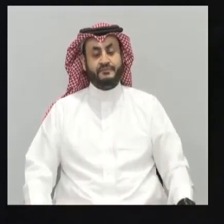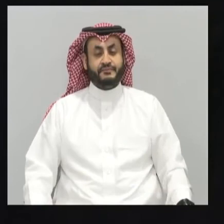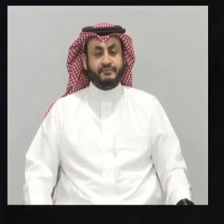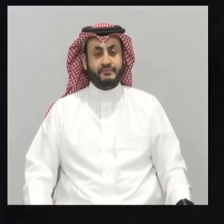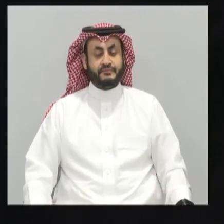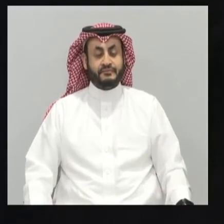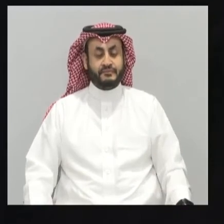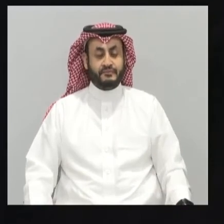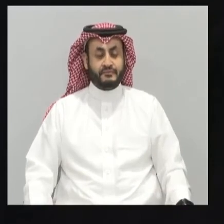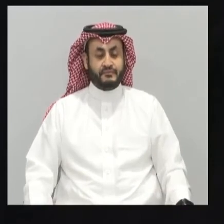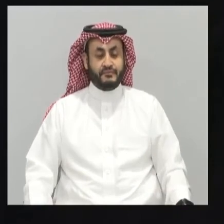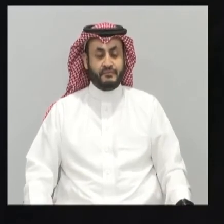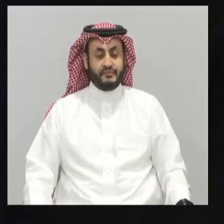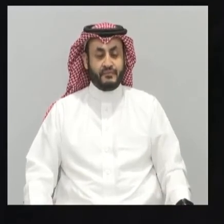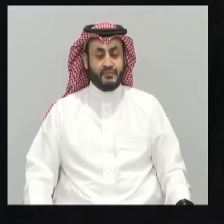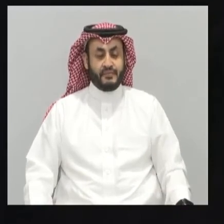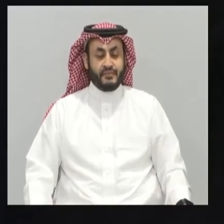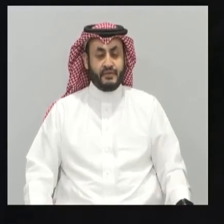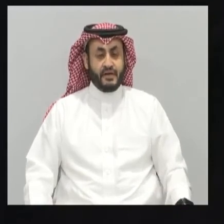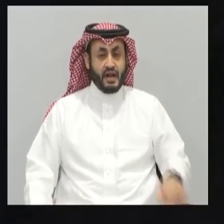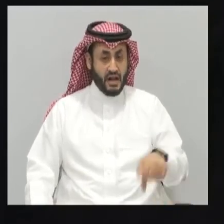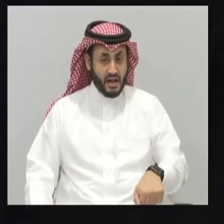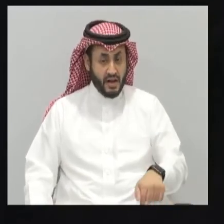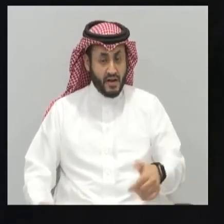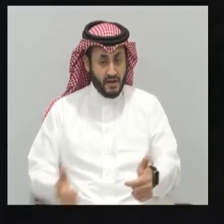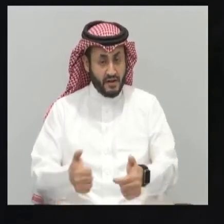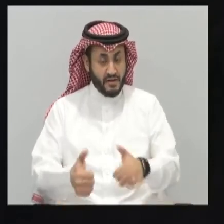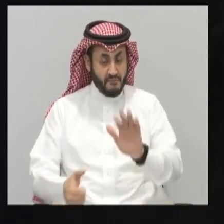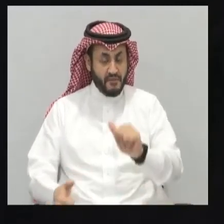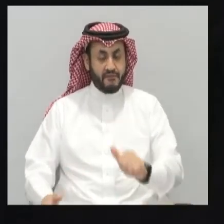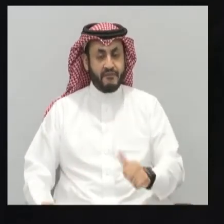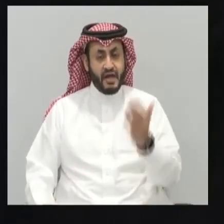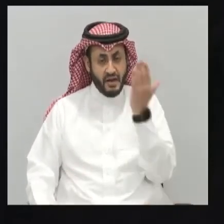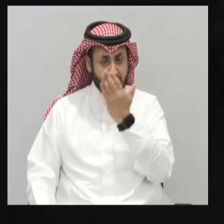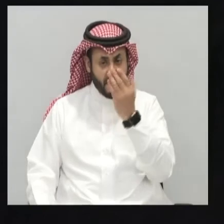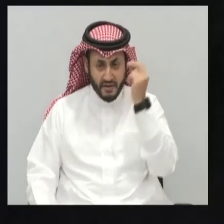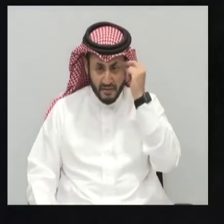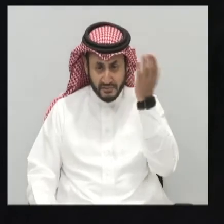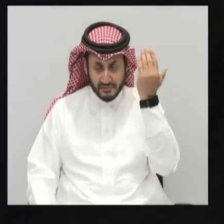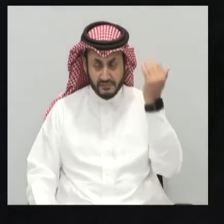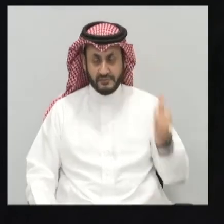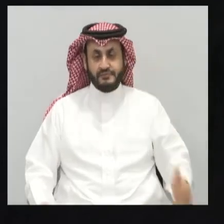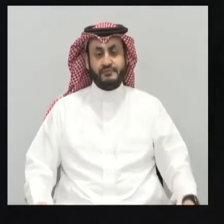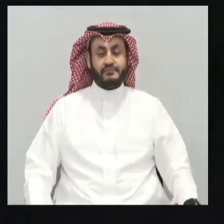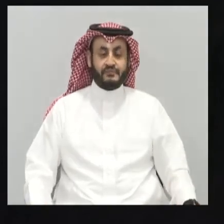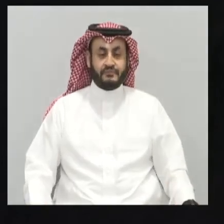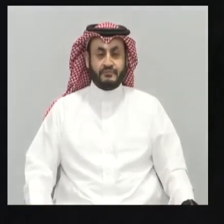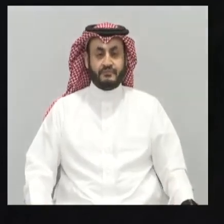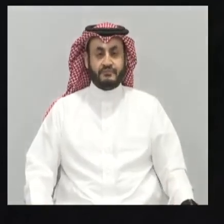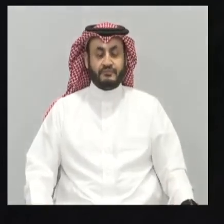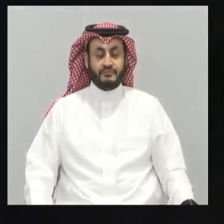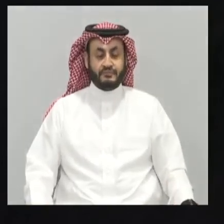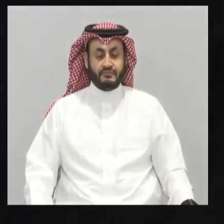preparing for the competition. So they are not playing today, but they are preparing for the competition. And the fans